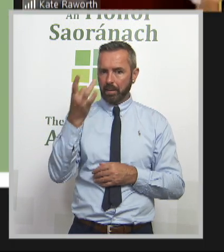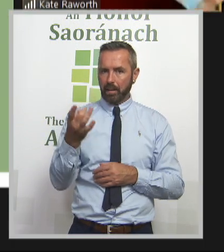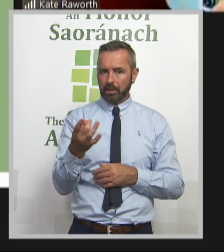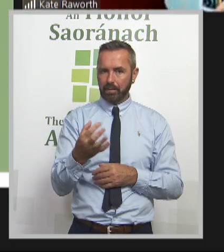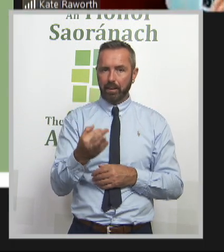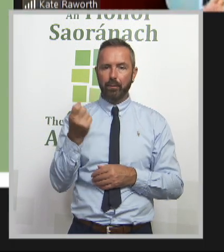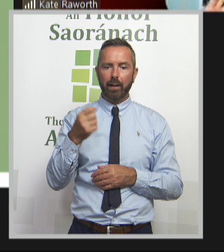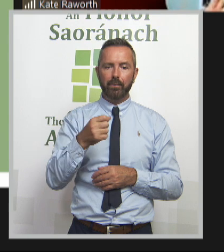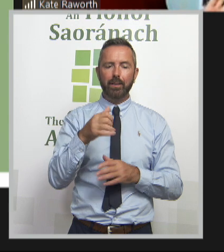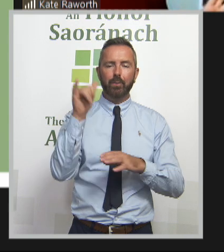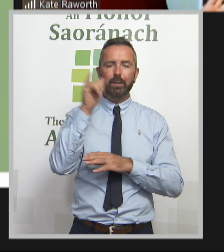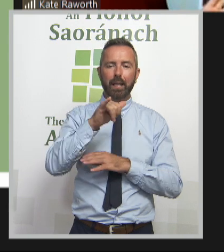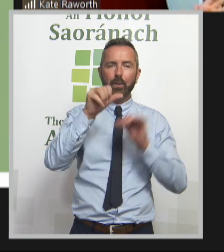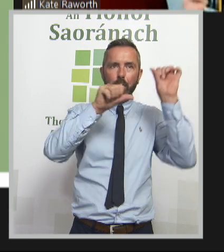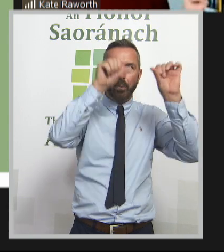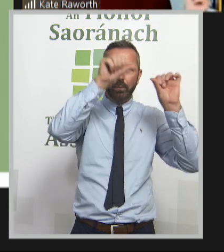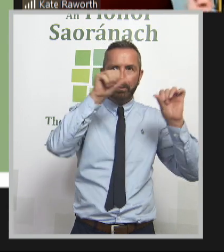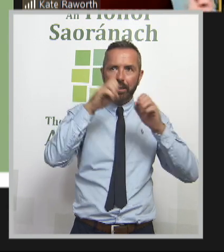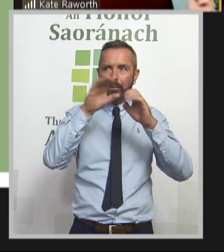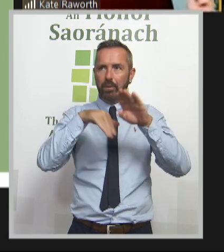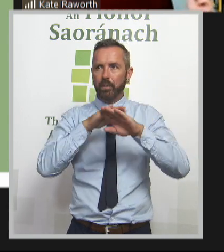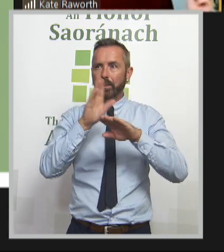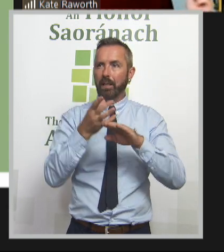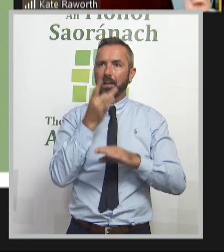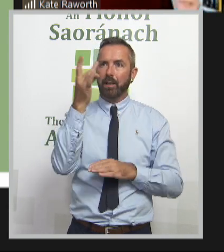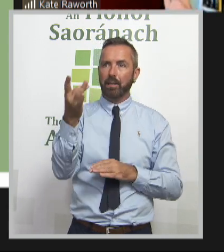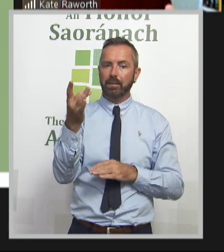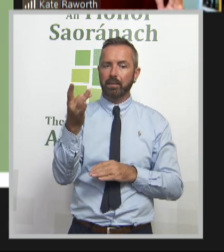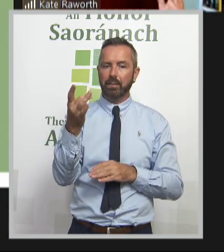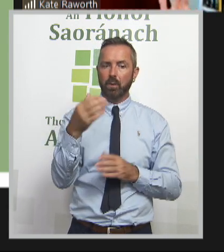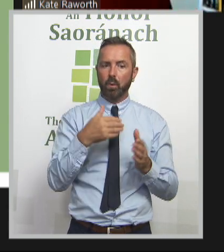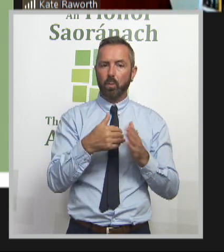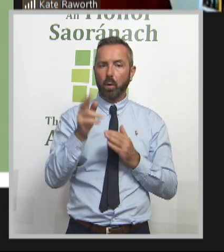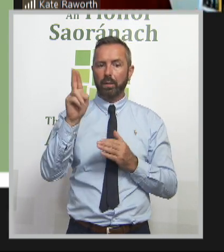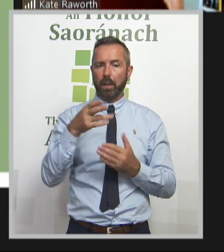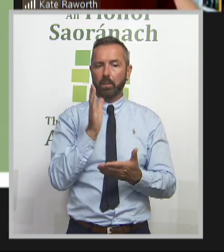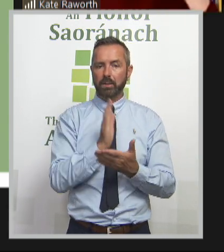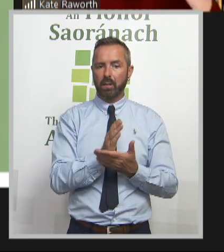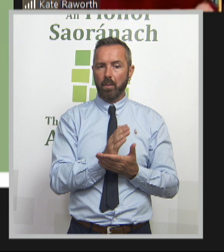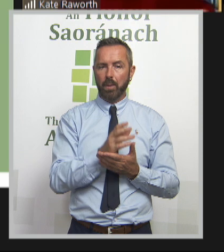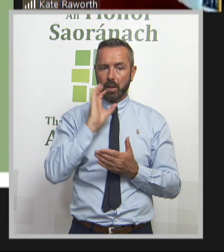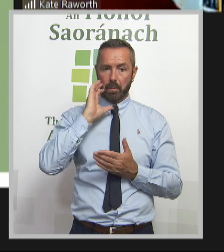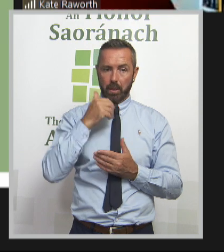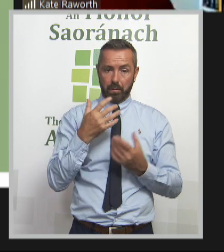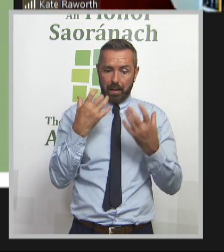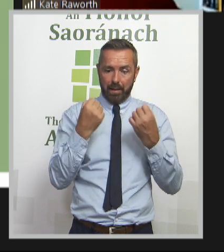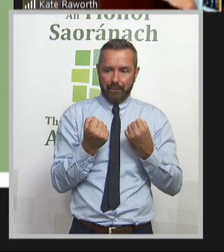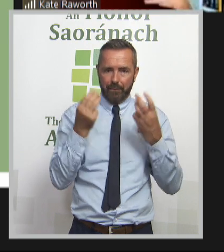post-it notes all over this, we can always ask, what can we stop? Because it's within our